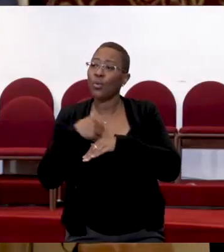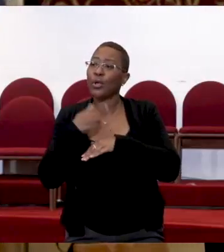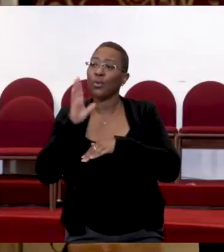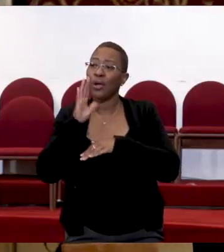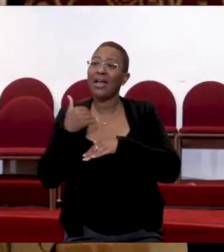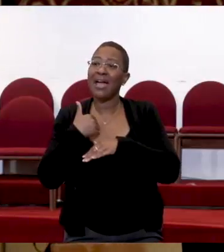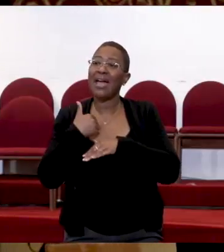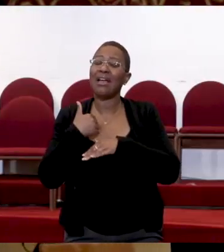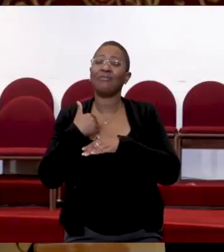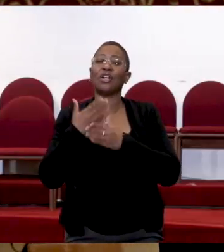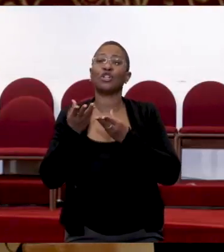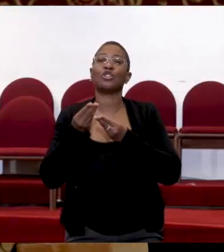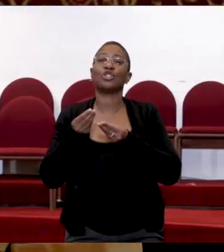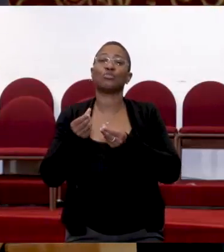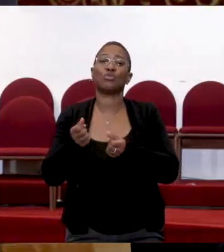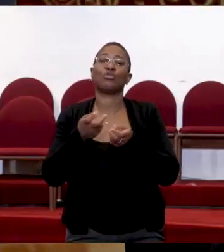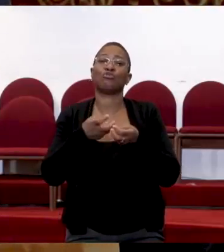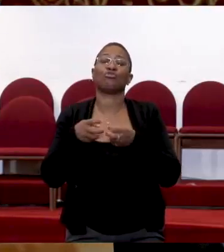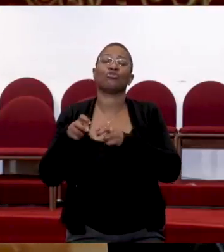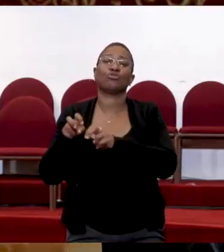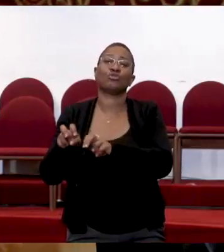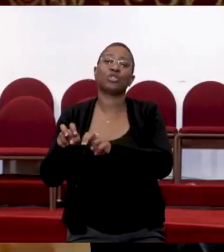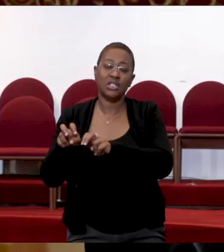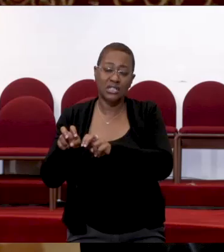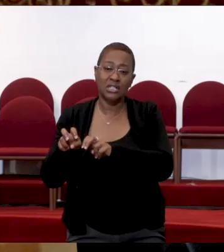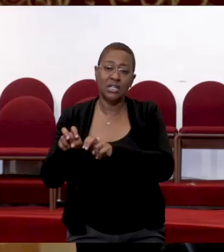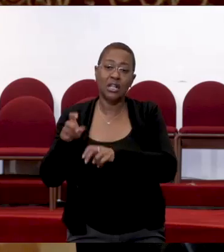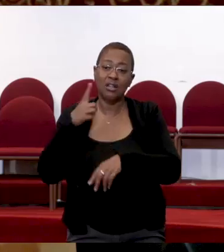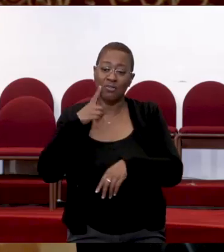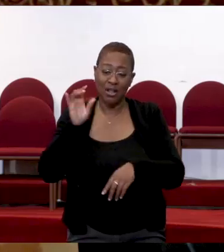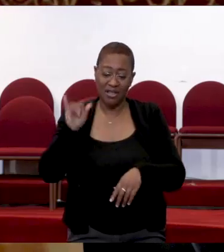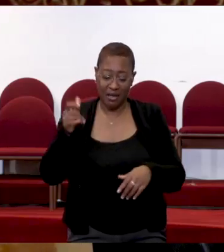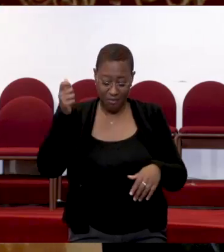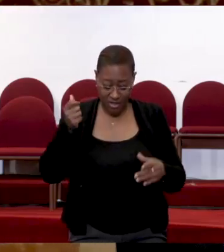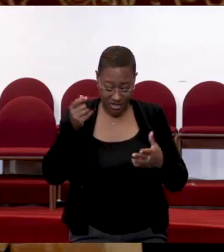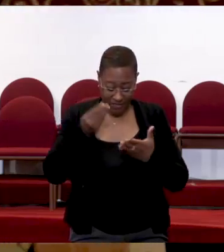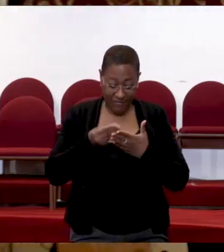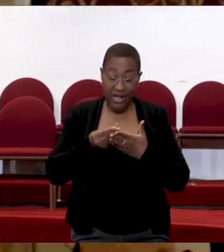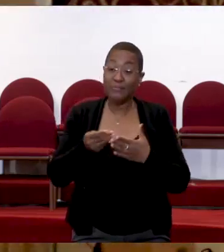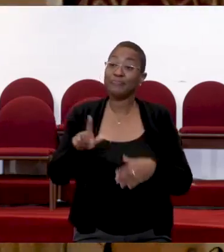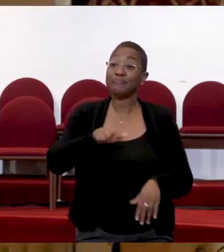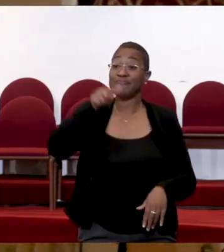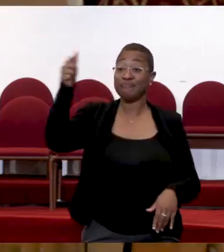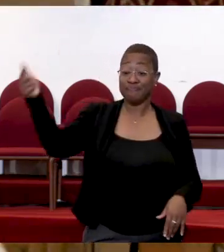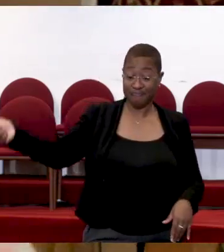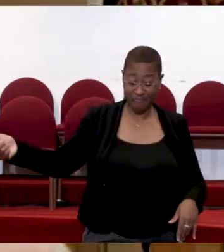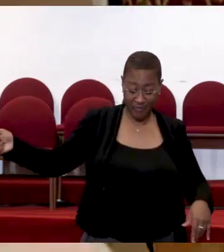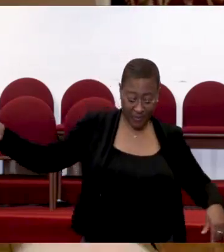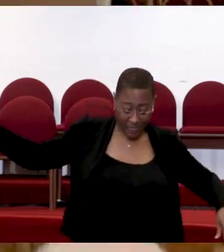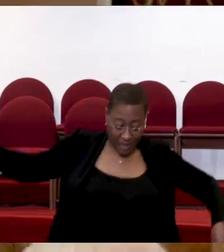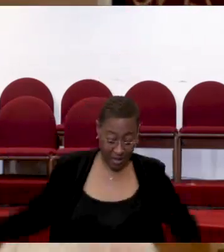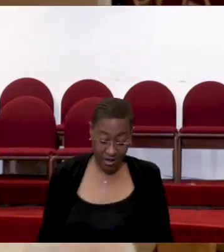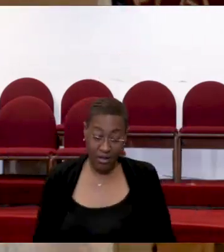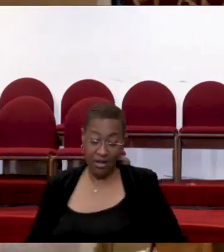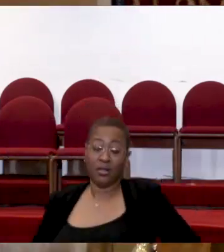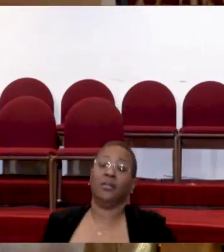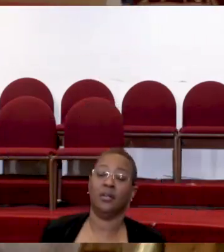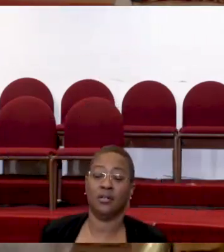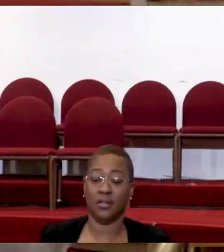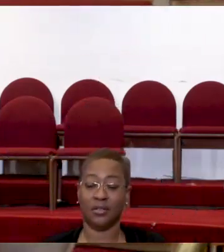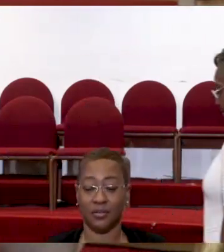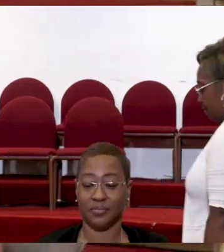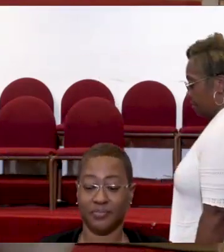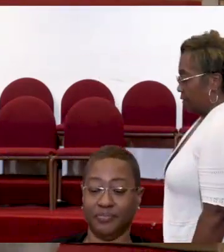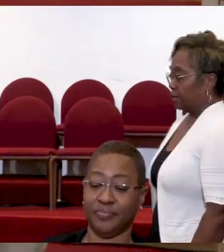such a smooth transition to the so-called pension cliff. Okay, tell us your name, what neighborhood you're from. My name is Vanessa Peak, and I live in